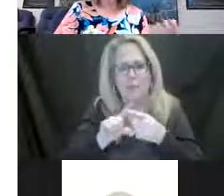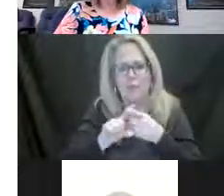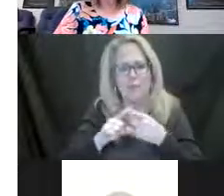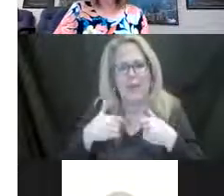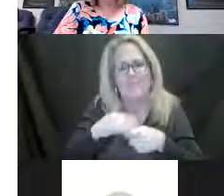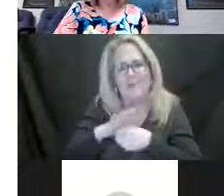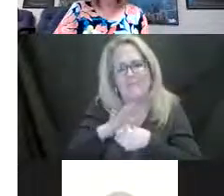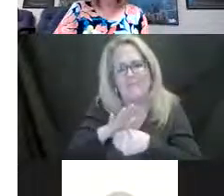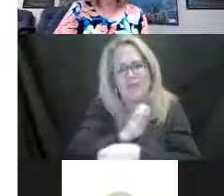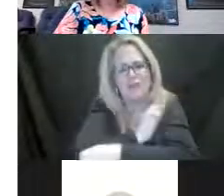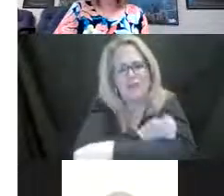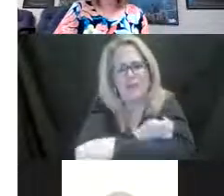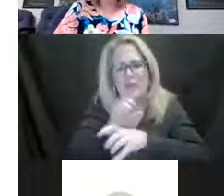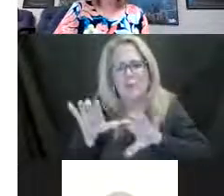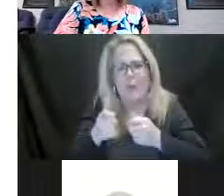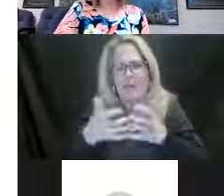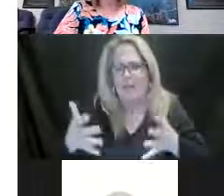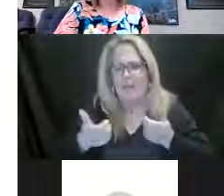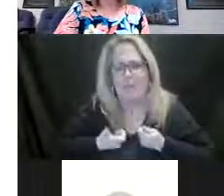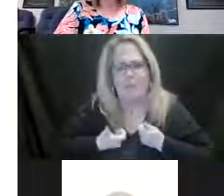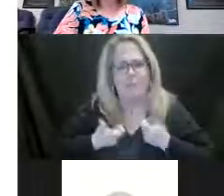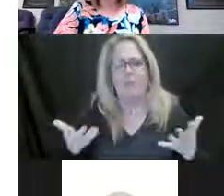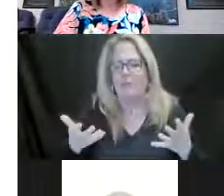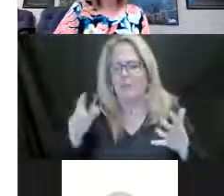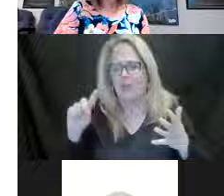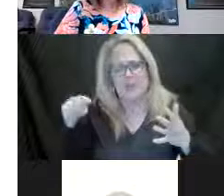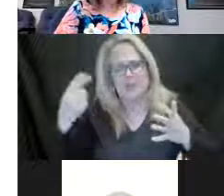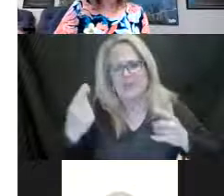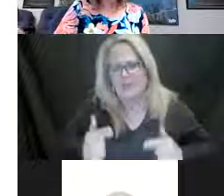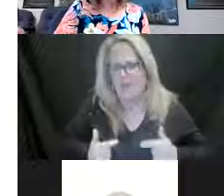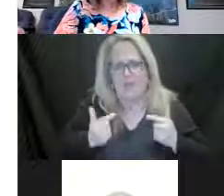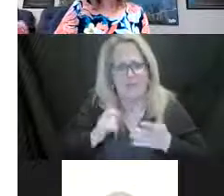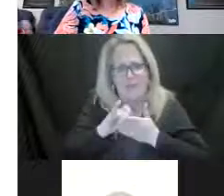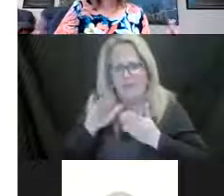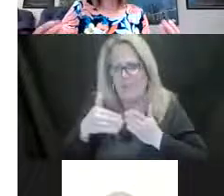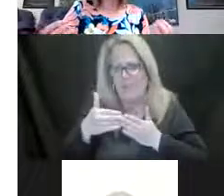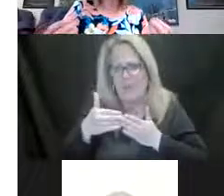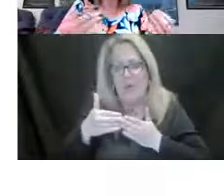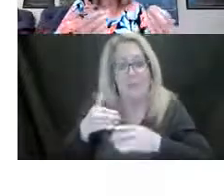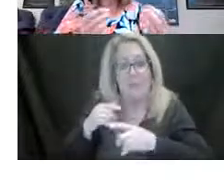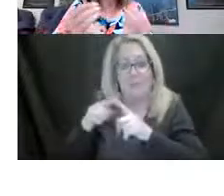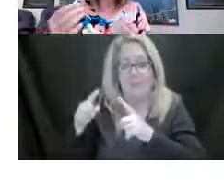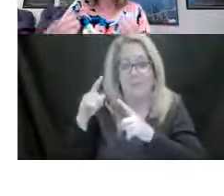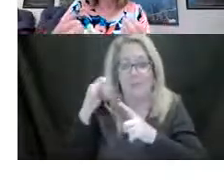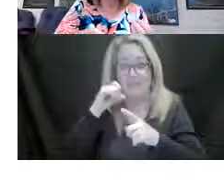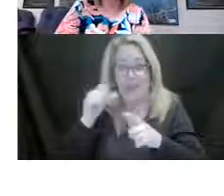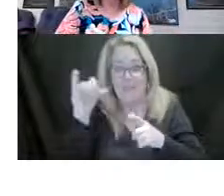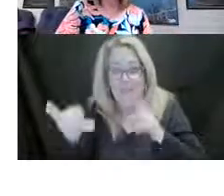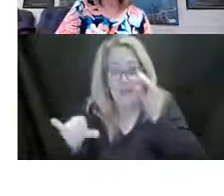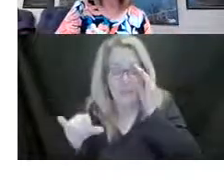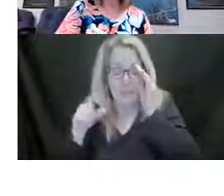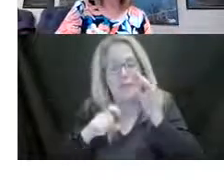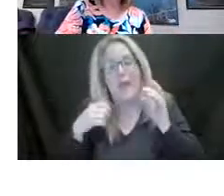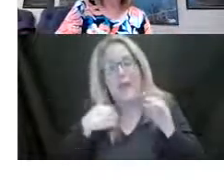energy to really do anything other than just survive. Other than that, there should be some potential there